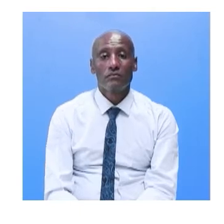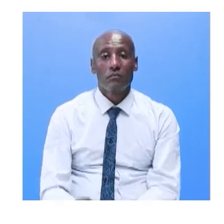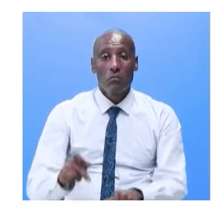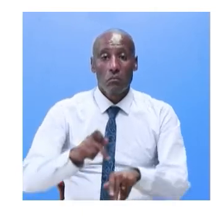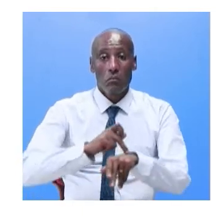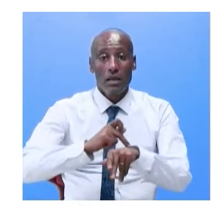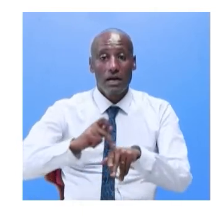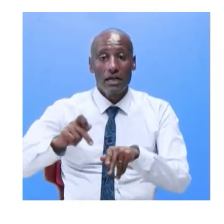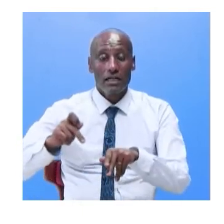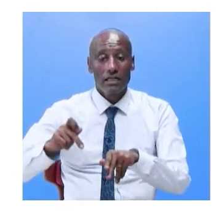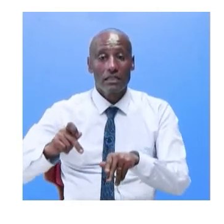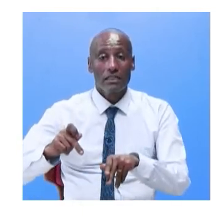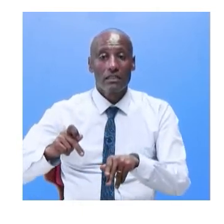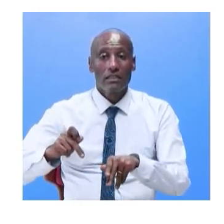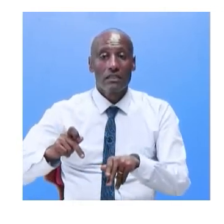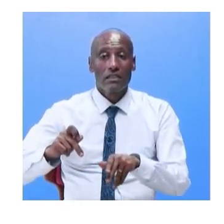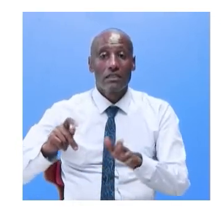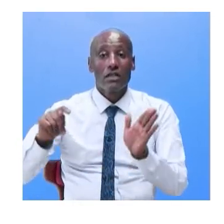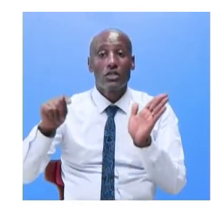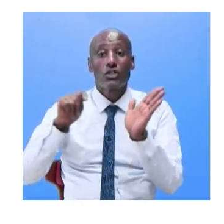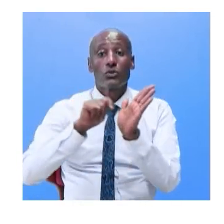blank Tuesday.